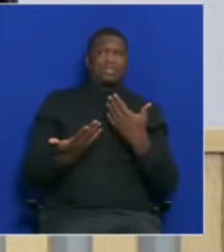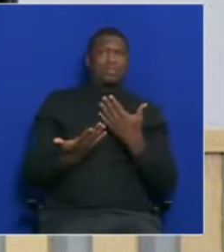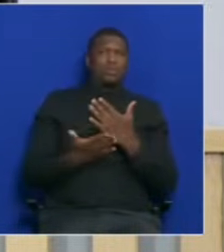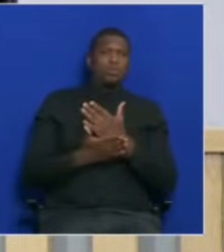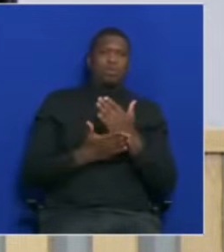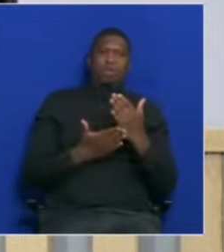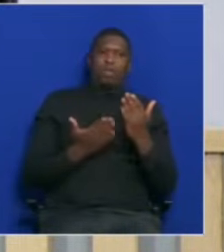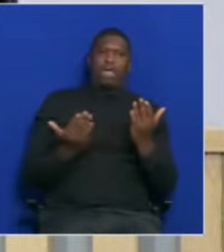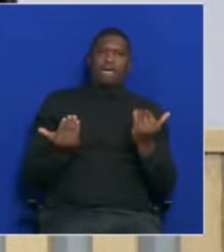ask for